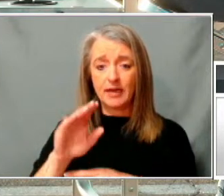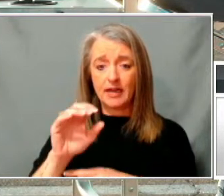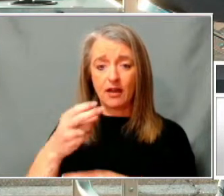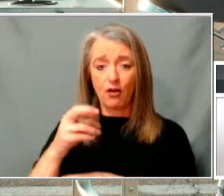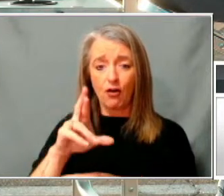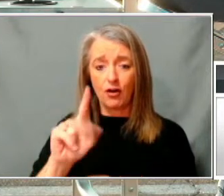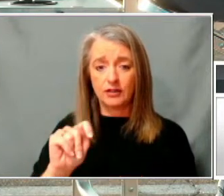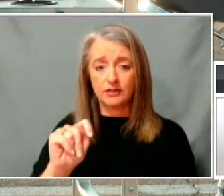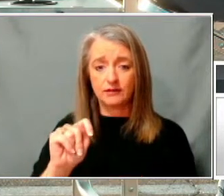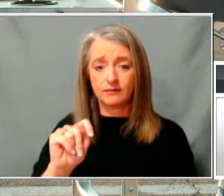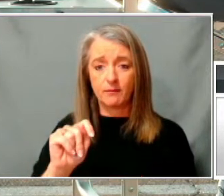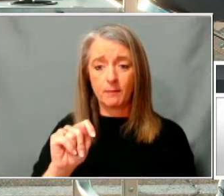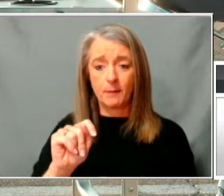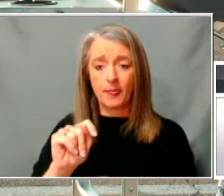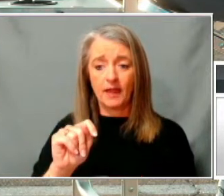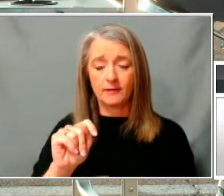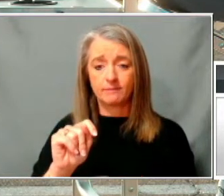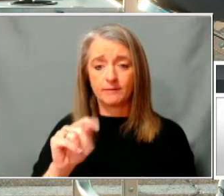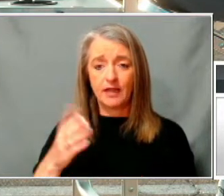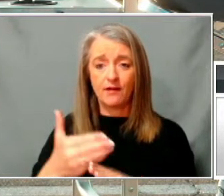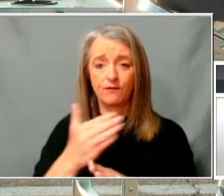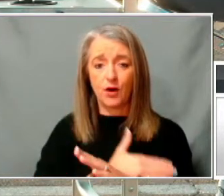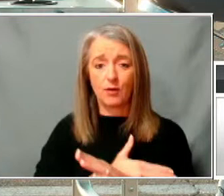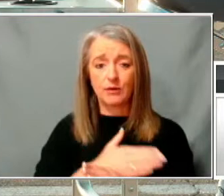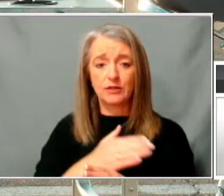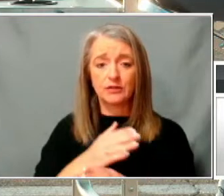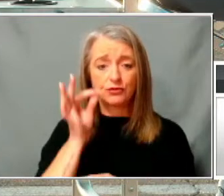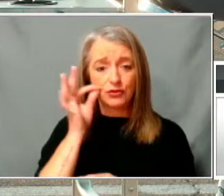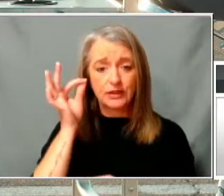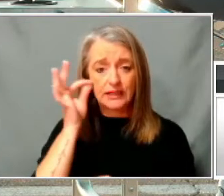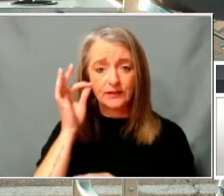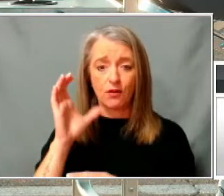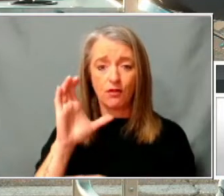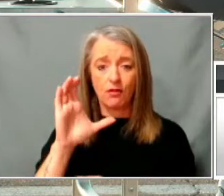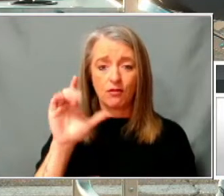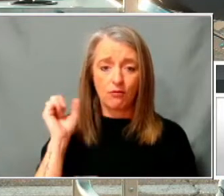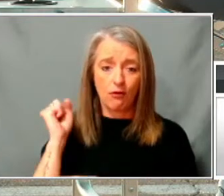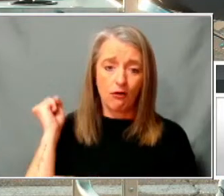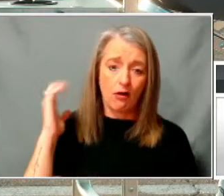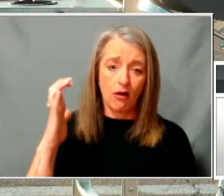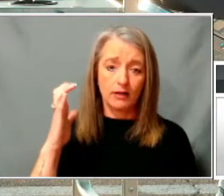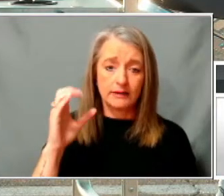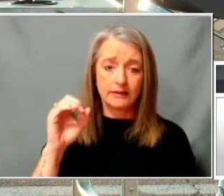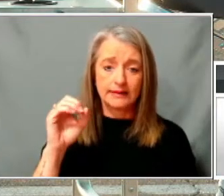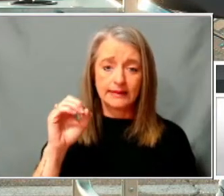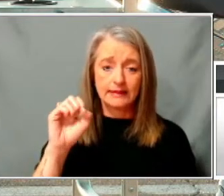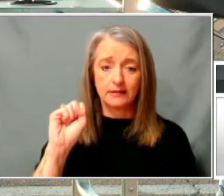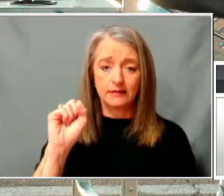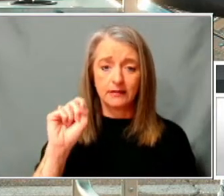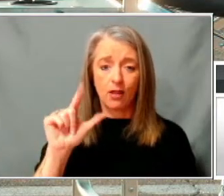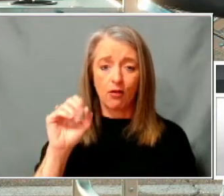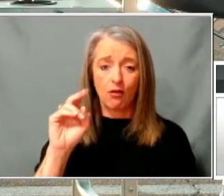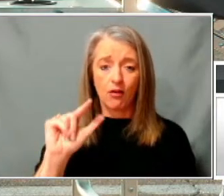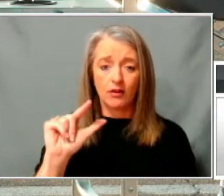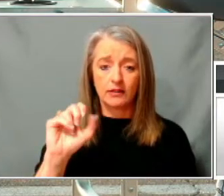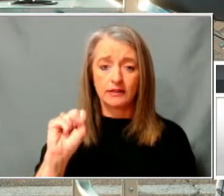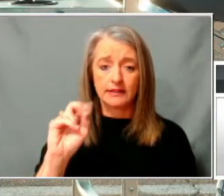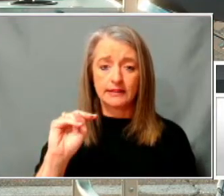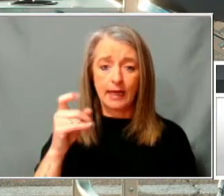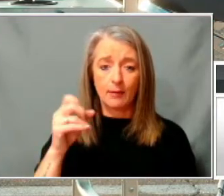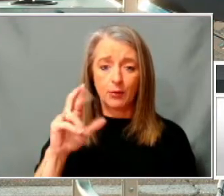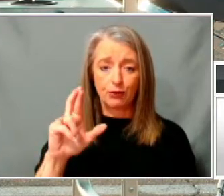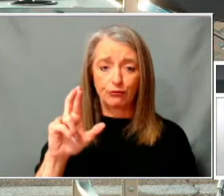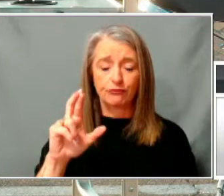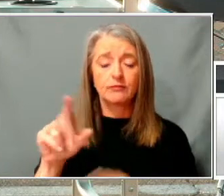long snapper. Guys, how's it going today? Good. Thanks for being out here early with me. I appreciate it. Okay, also joining us